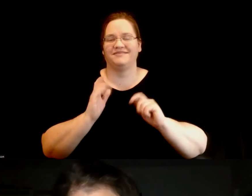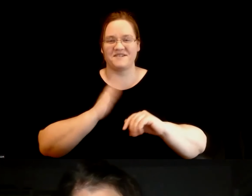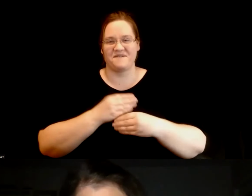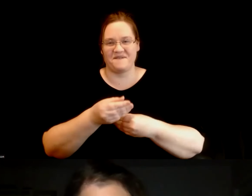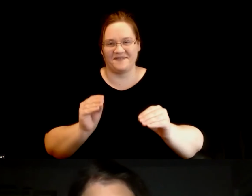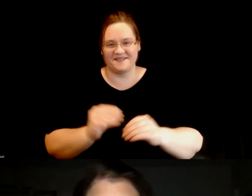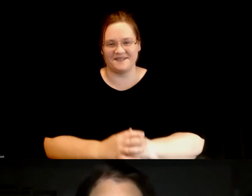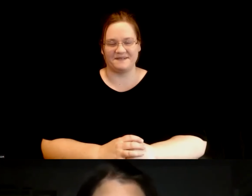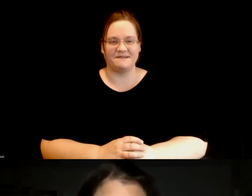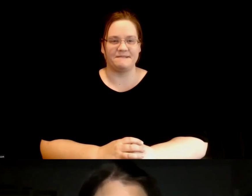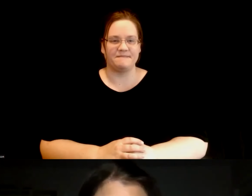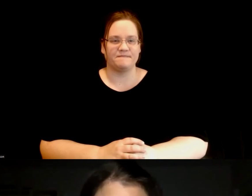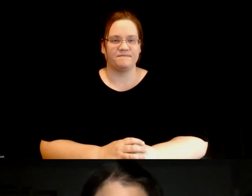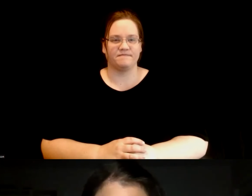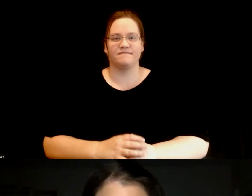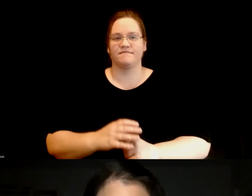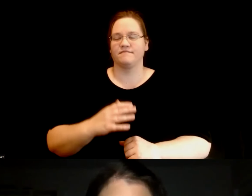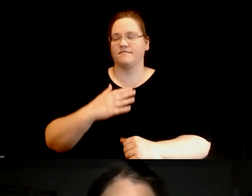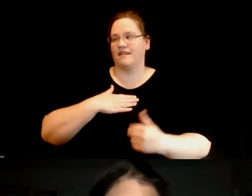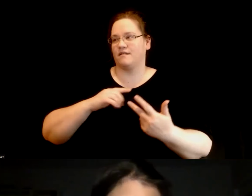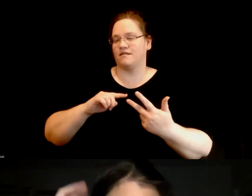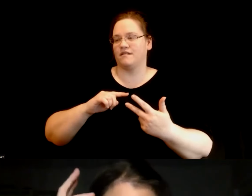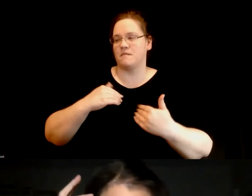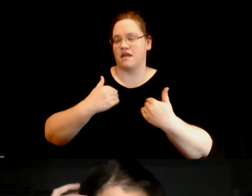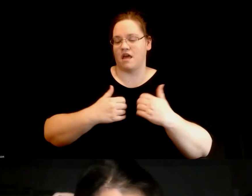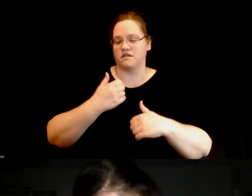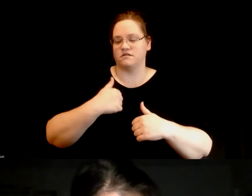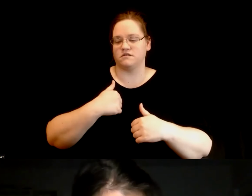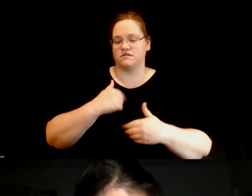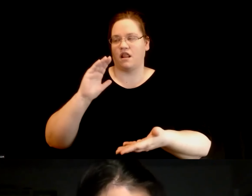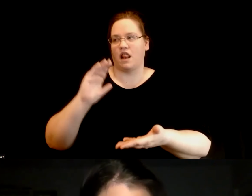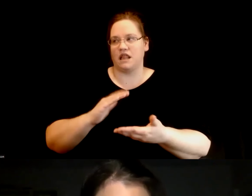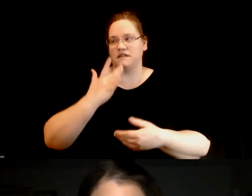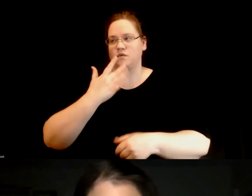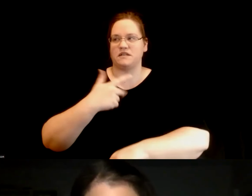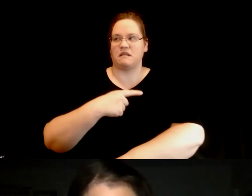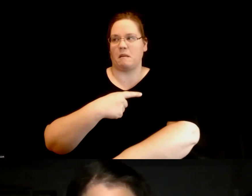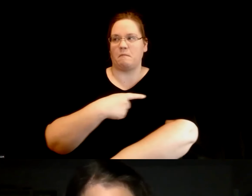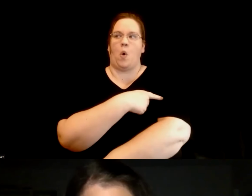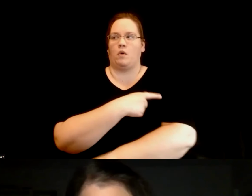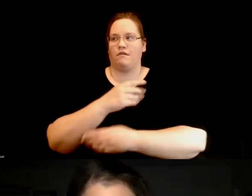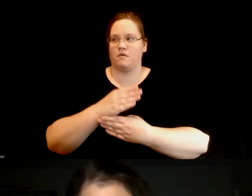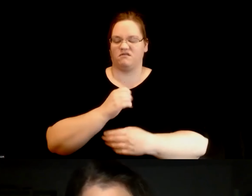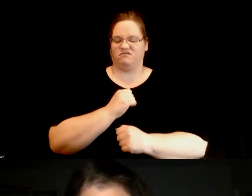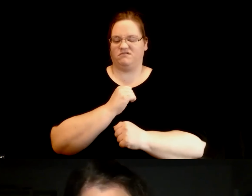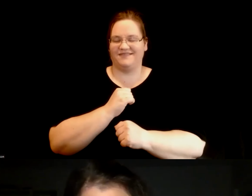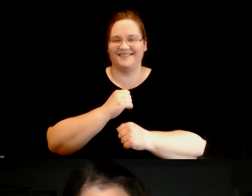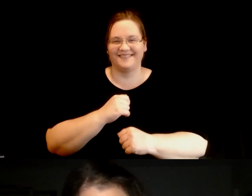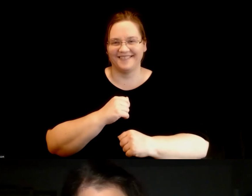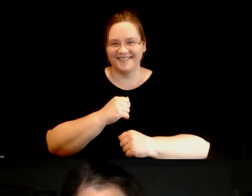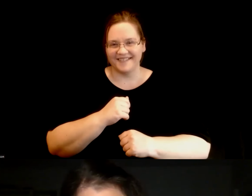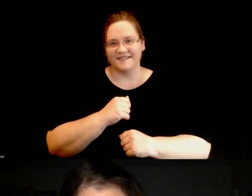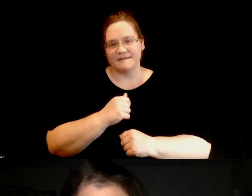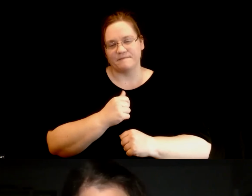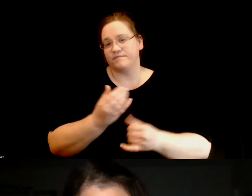Yeah. My youngest said his least favorite part was the pokey part. So yeah. It's not where, it's